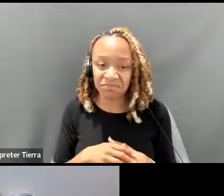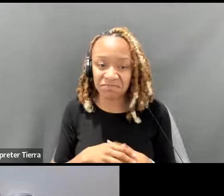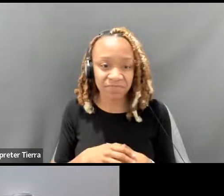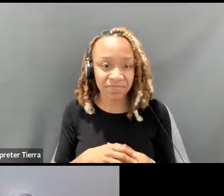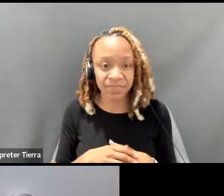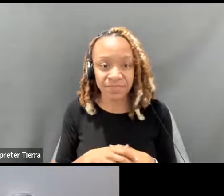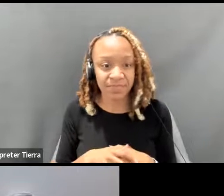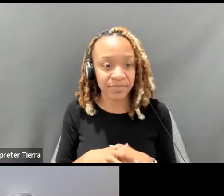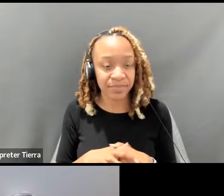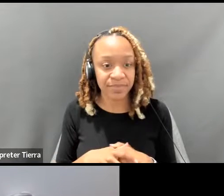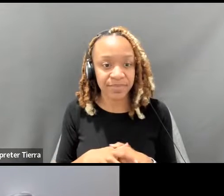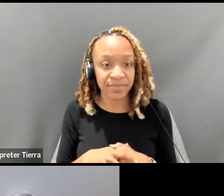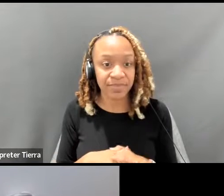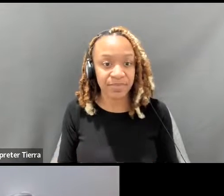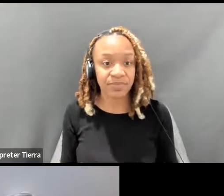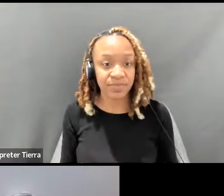yeah.